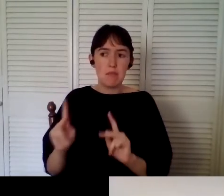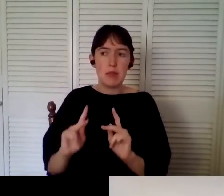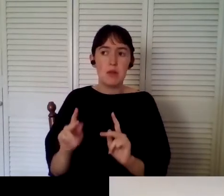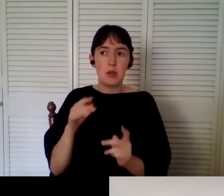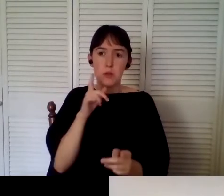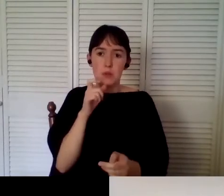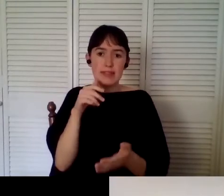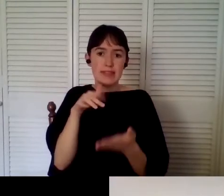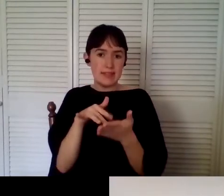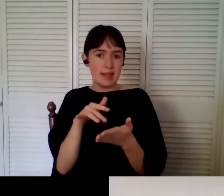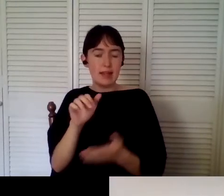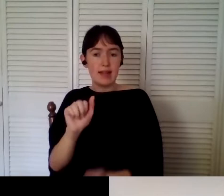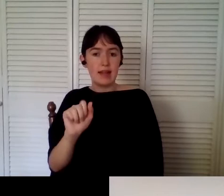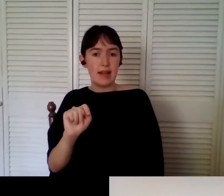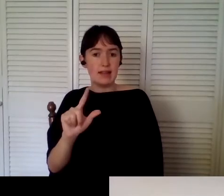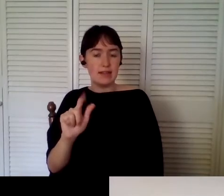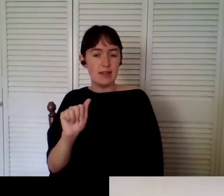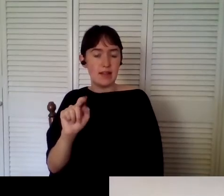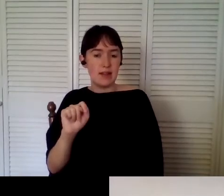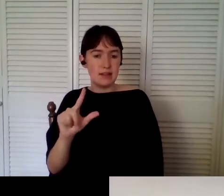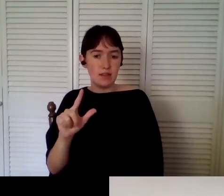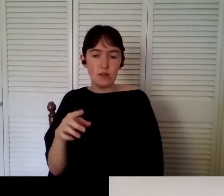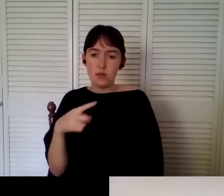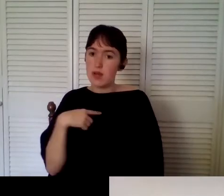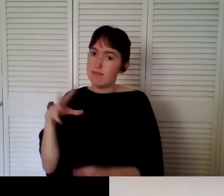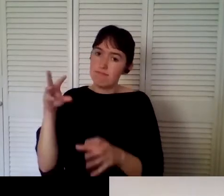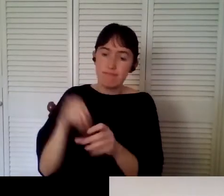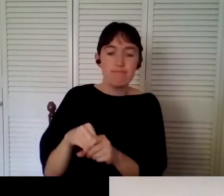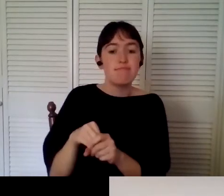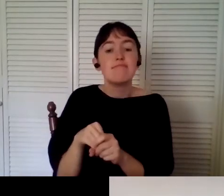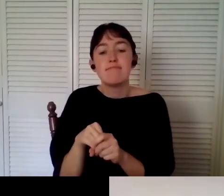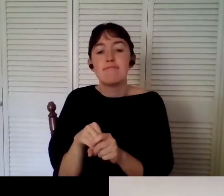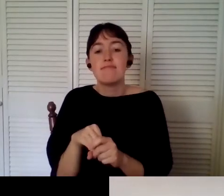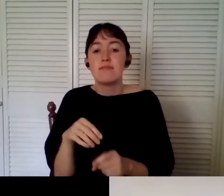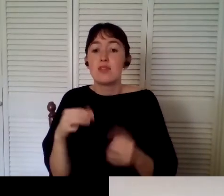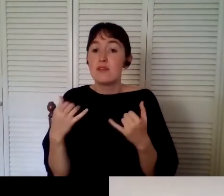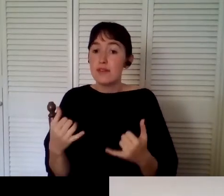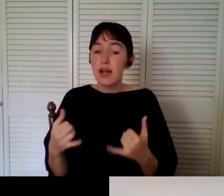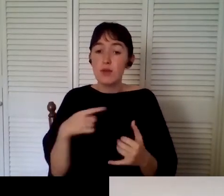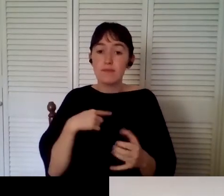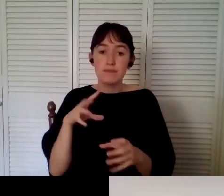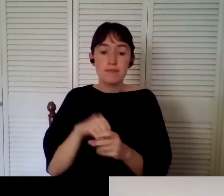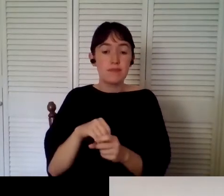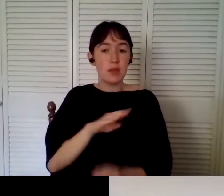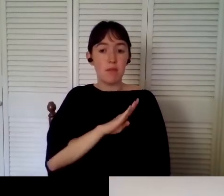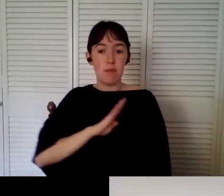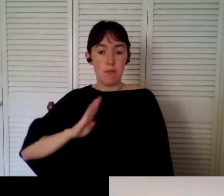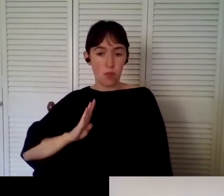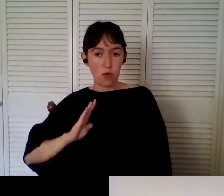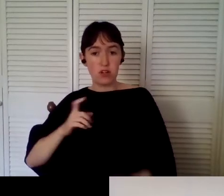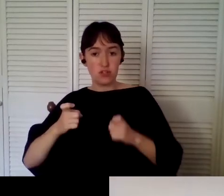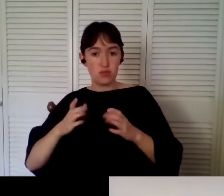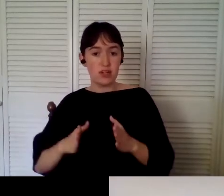quickly ingrained myself into that community, and I now sit on the board of directors for the World Atlatl Association, and